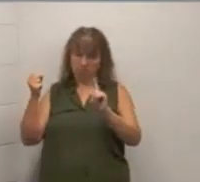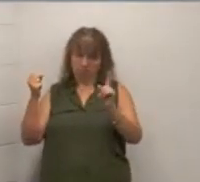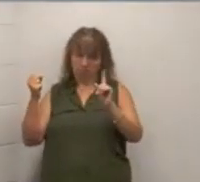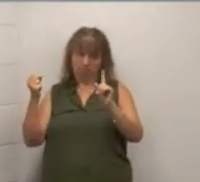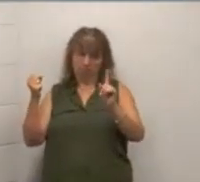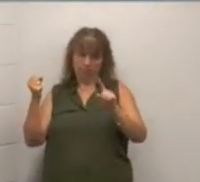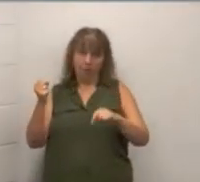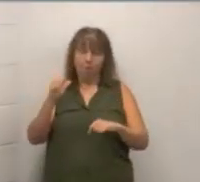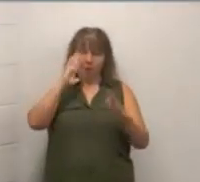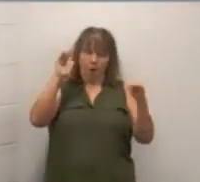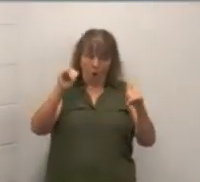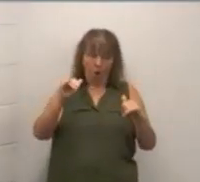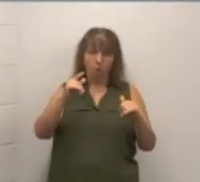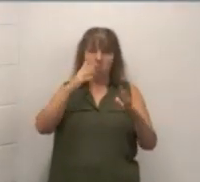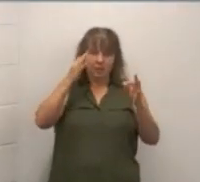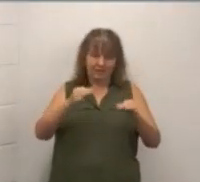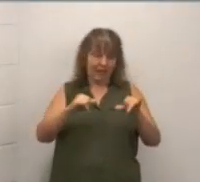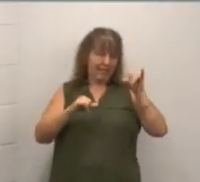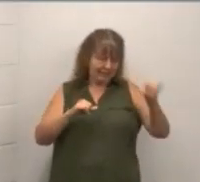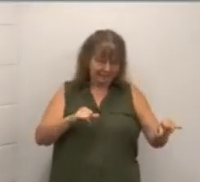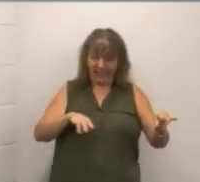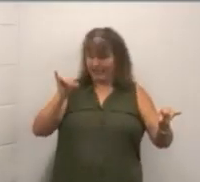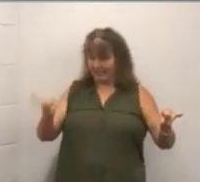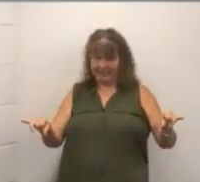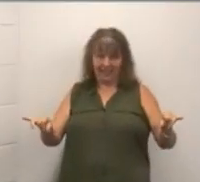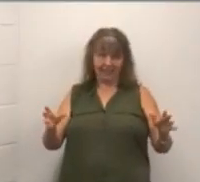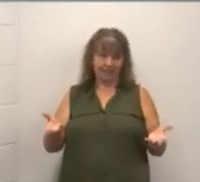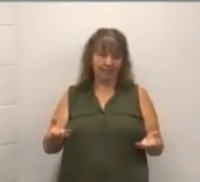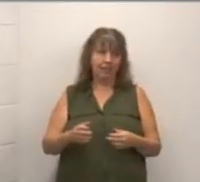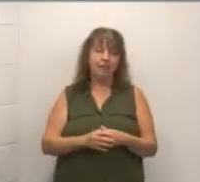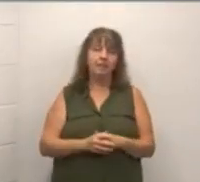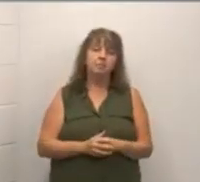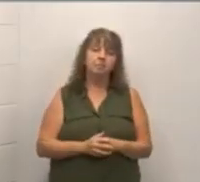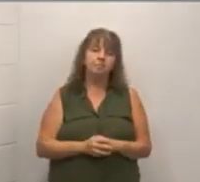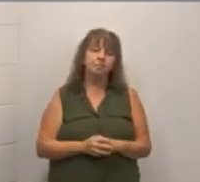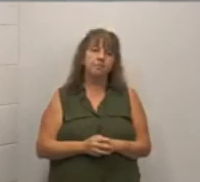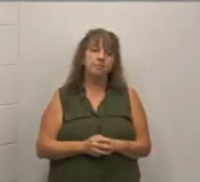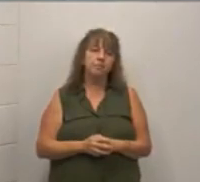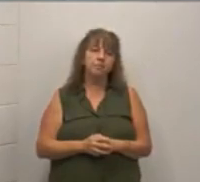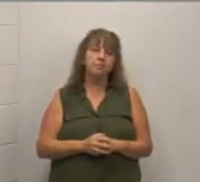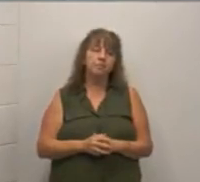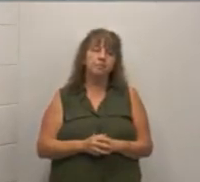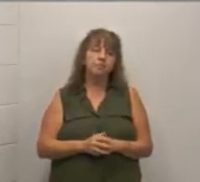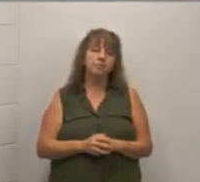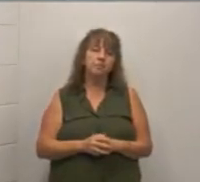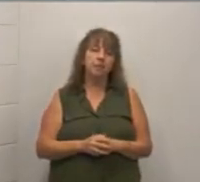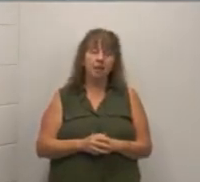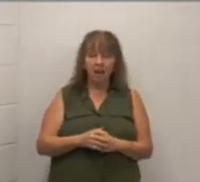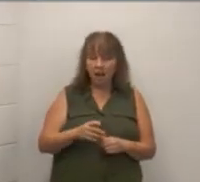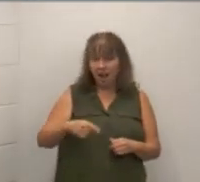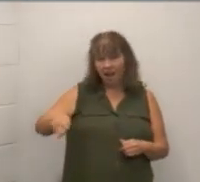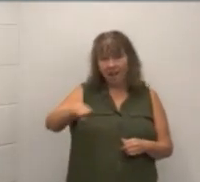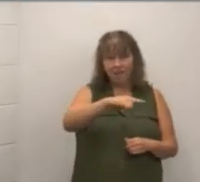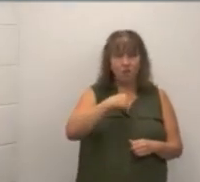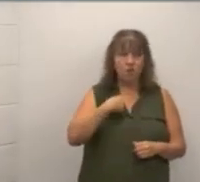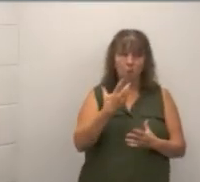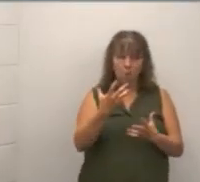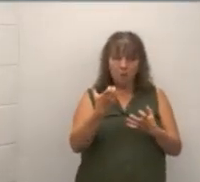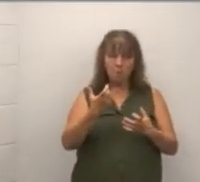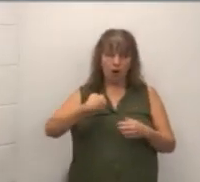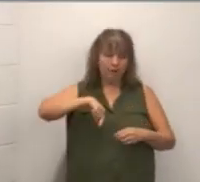from. At the beginning, I asked for us to work as partners, to